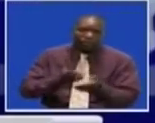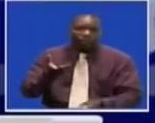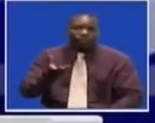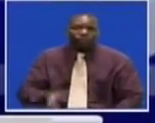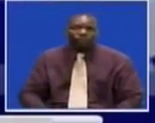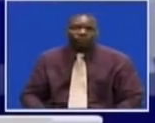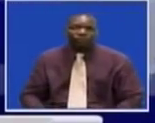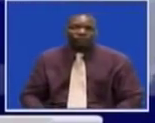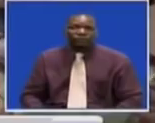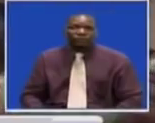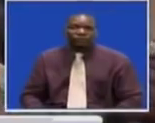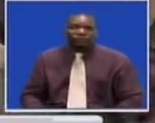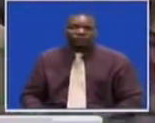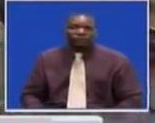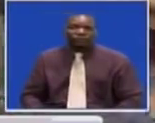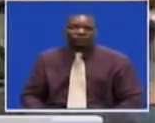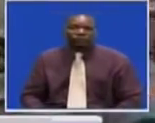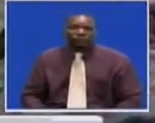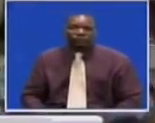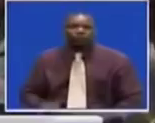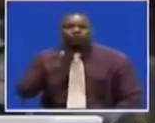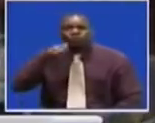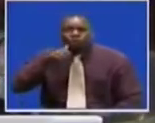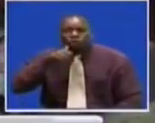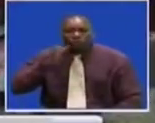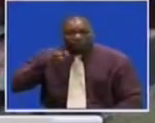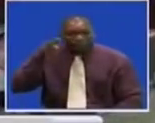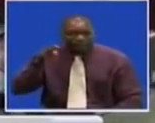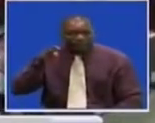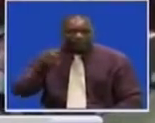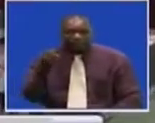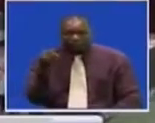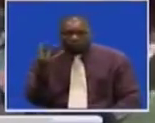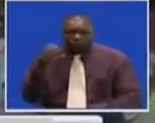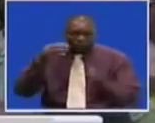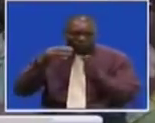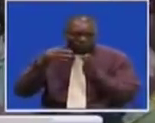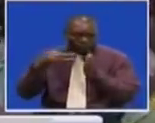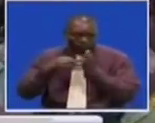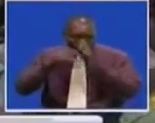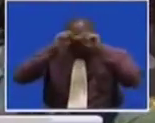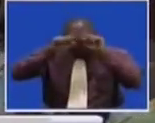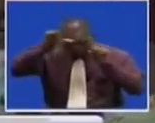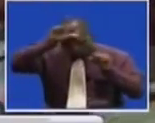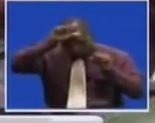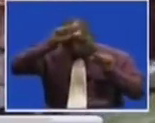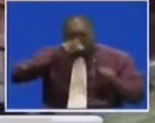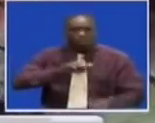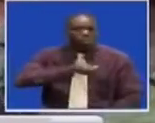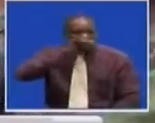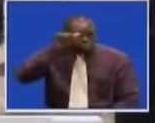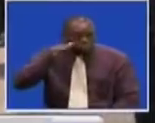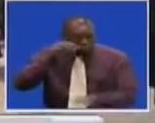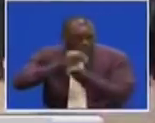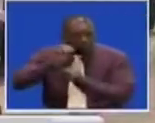this report. President Edgar Lungu is tomorrow, Thursday, February 14, expected in Muchinga province for a two-day official